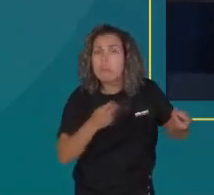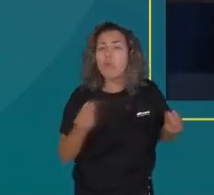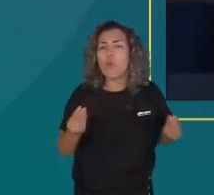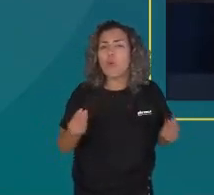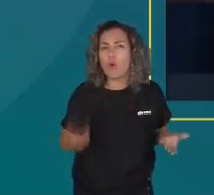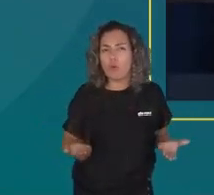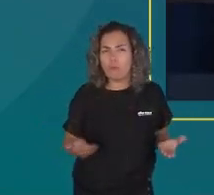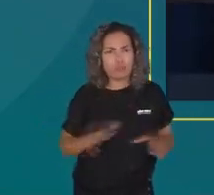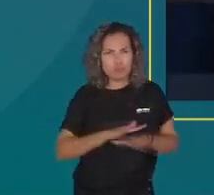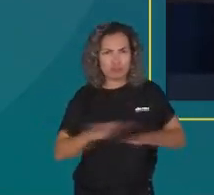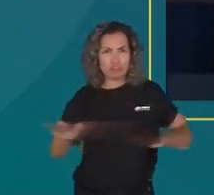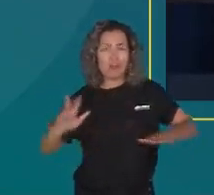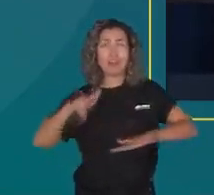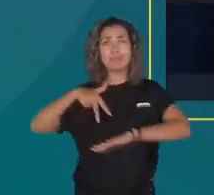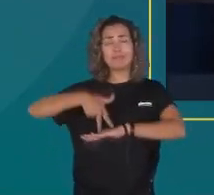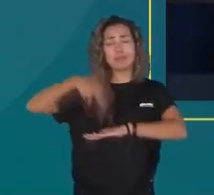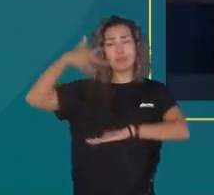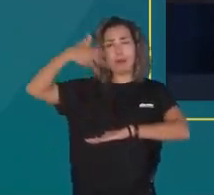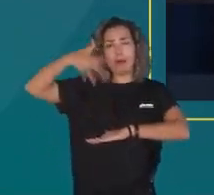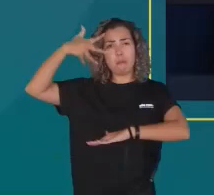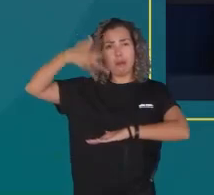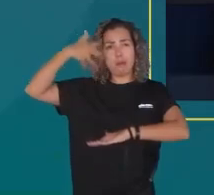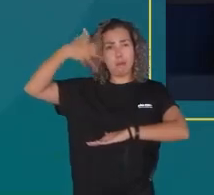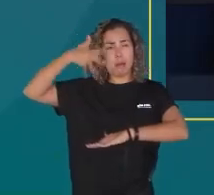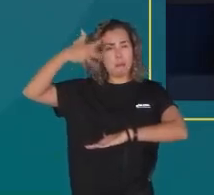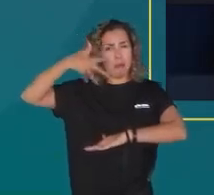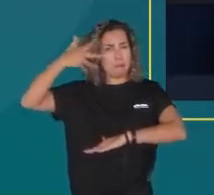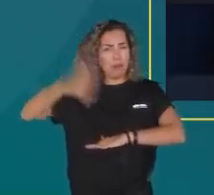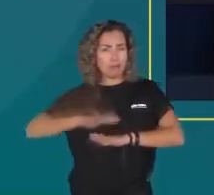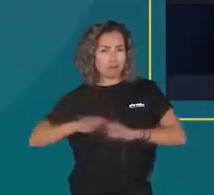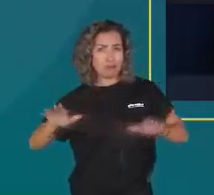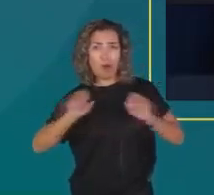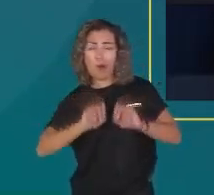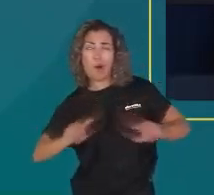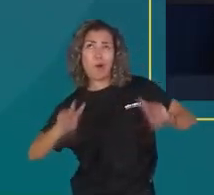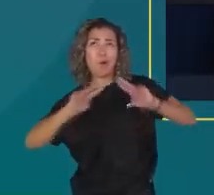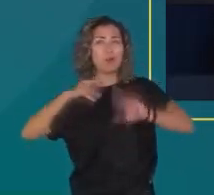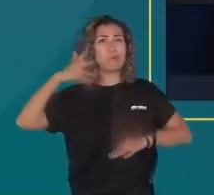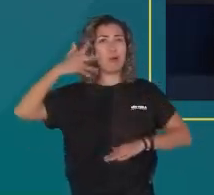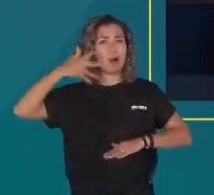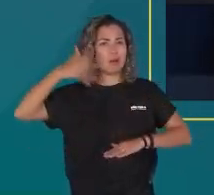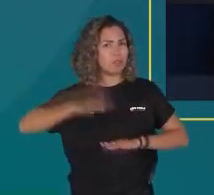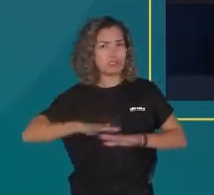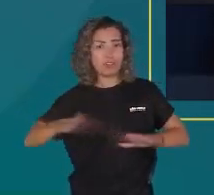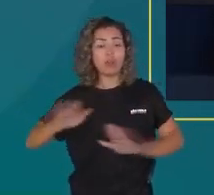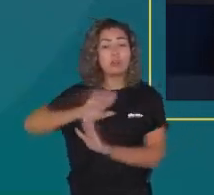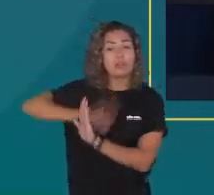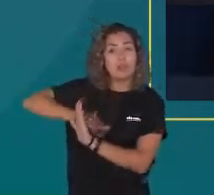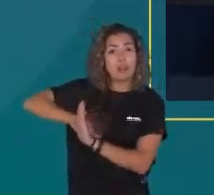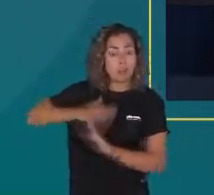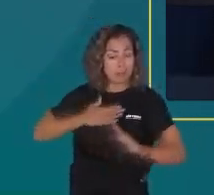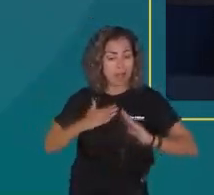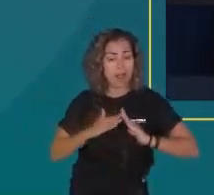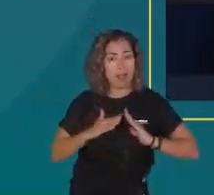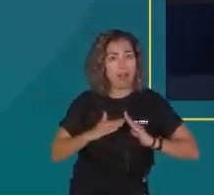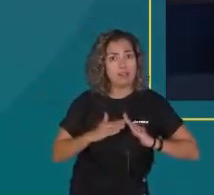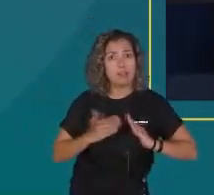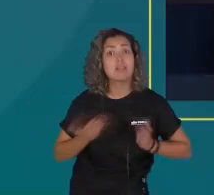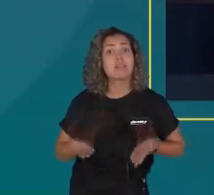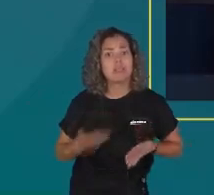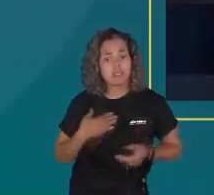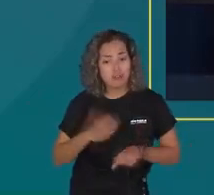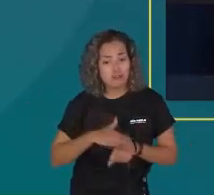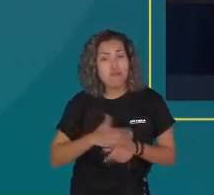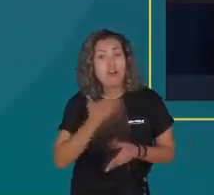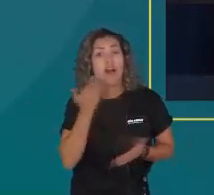towards the United Nations. It's in our households. It's in our communities. It's in our workplaces. And, you know, it's about